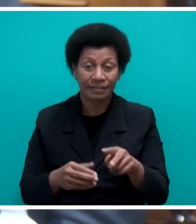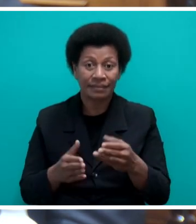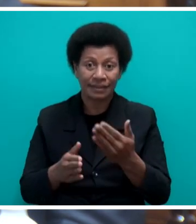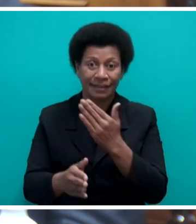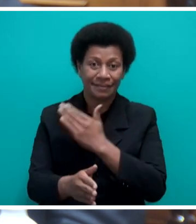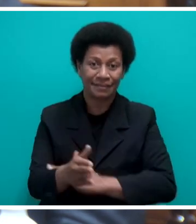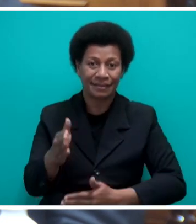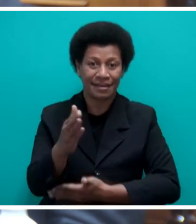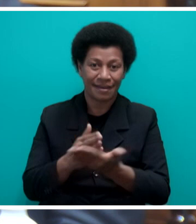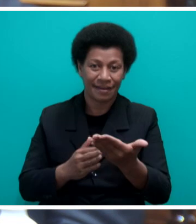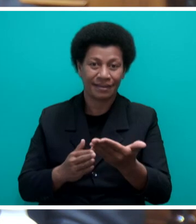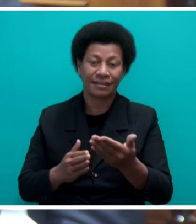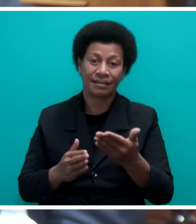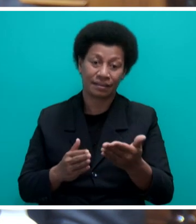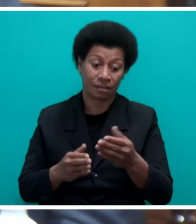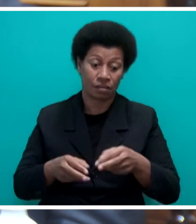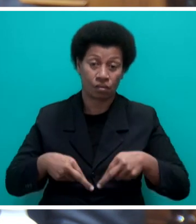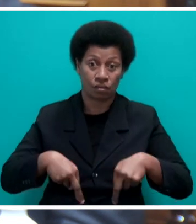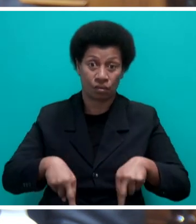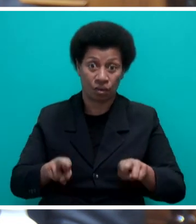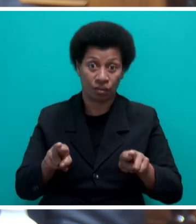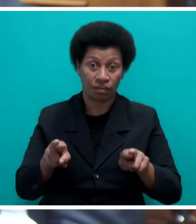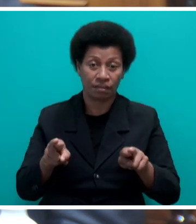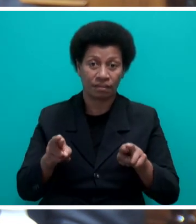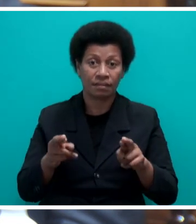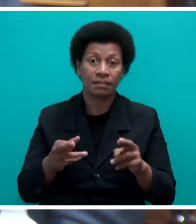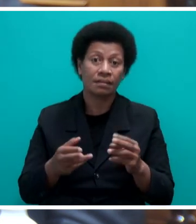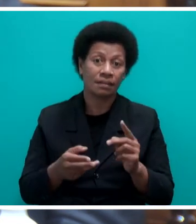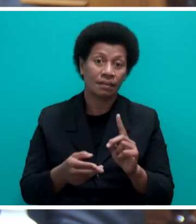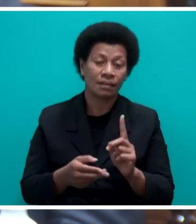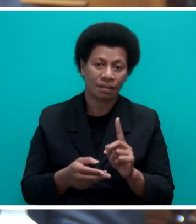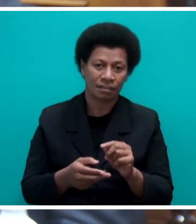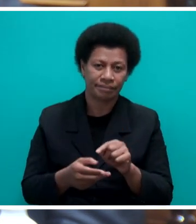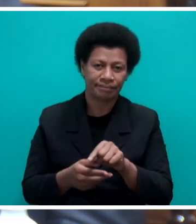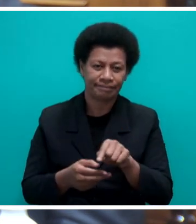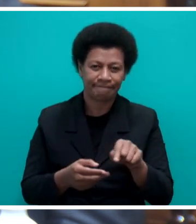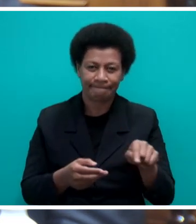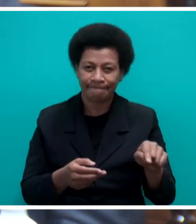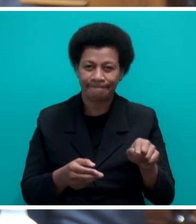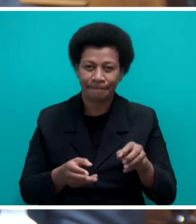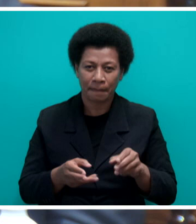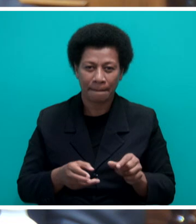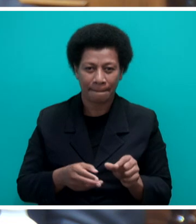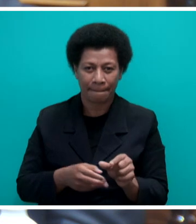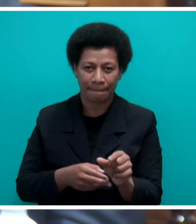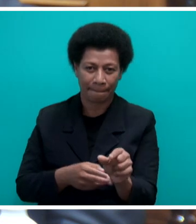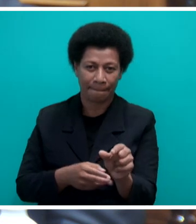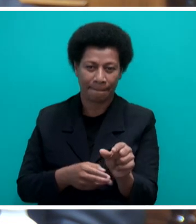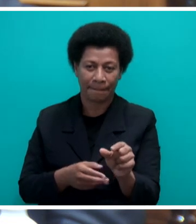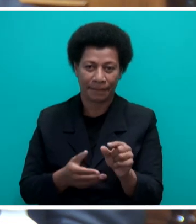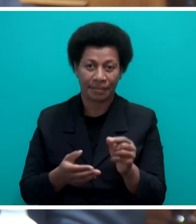Speaker, is also actively pursuing the restoration of expansion of our rail system. Following the extensive